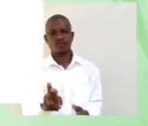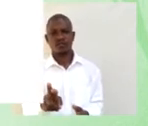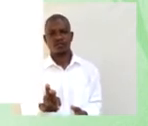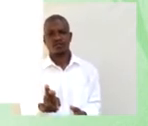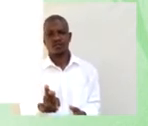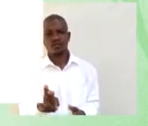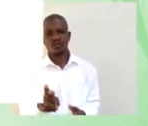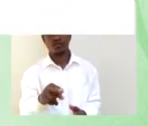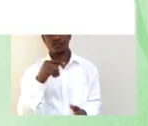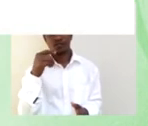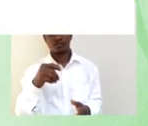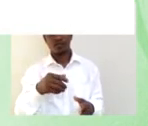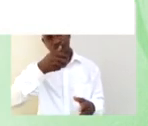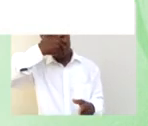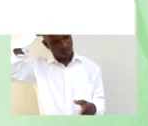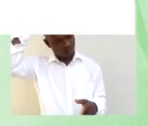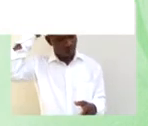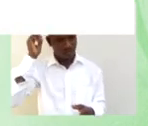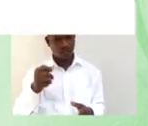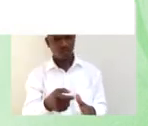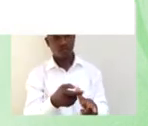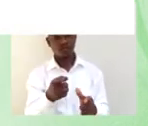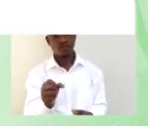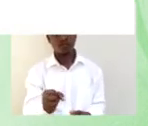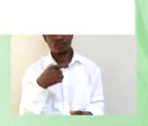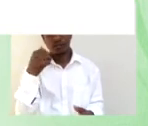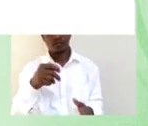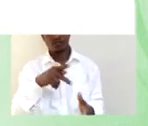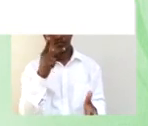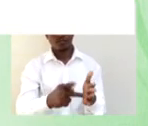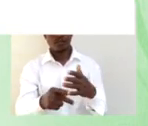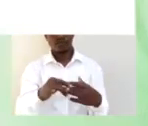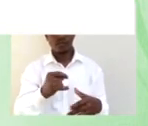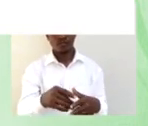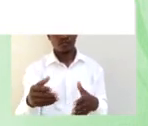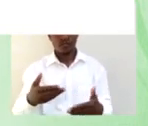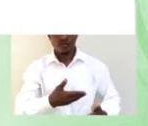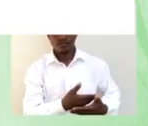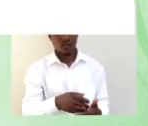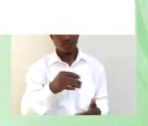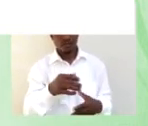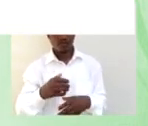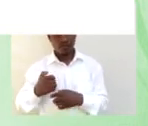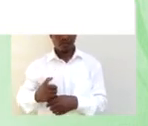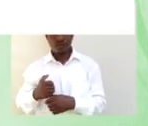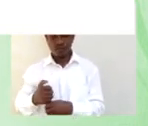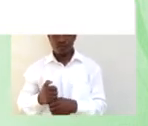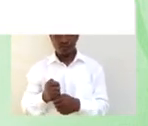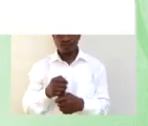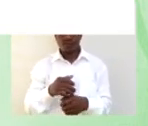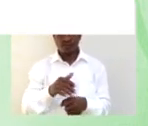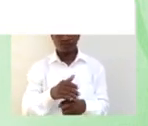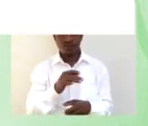O-A-R. The lion roars. The price of baby milk has soared in the